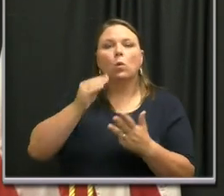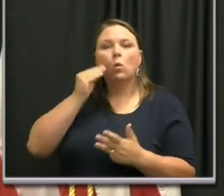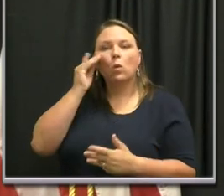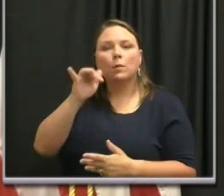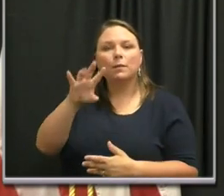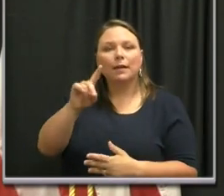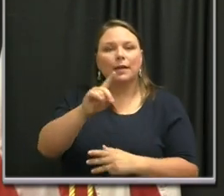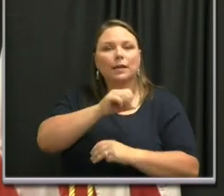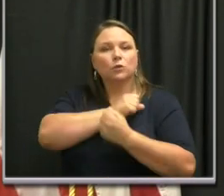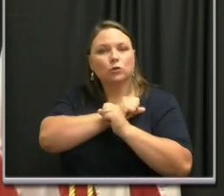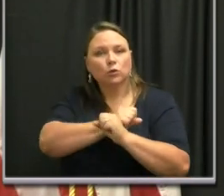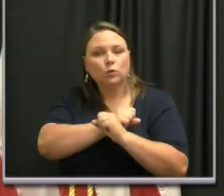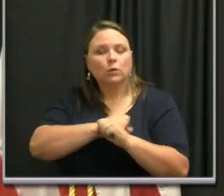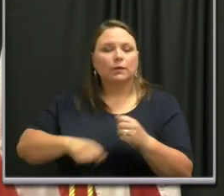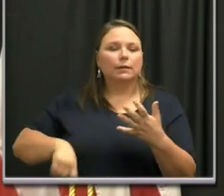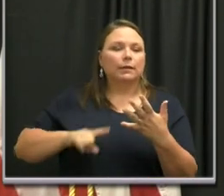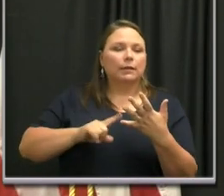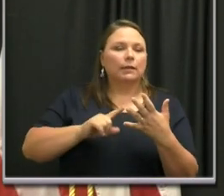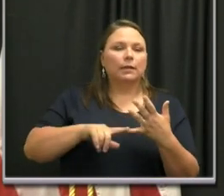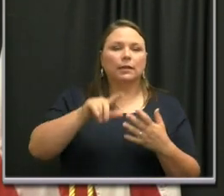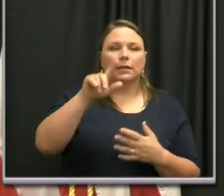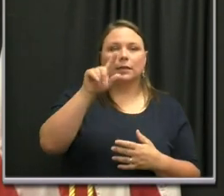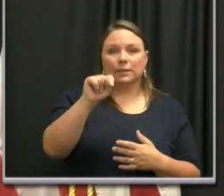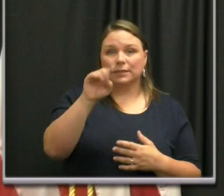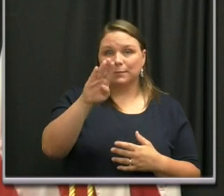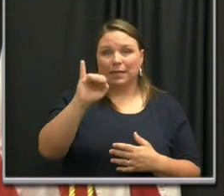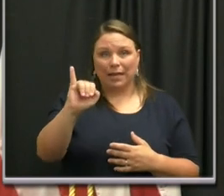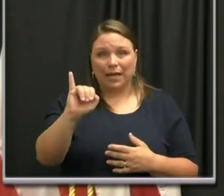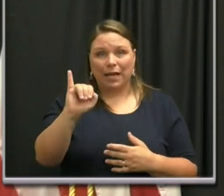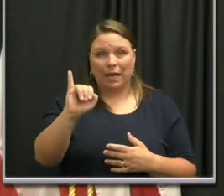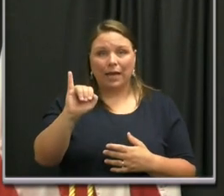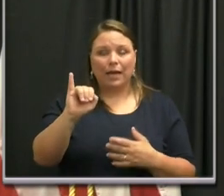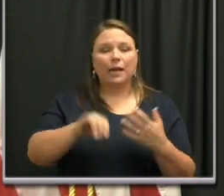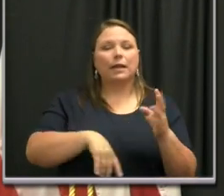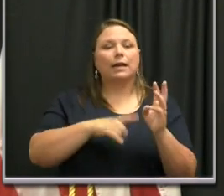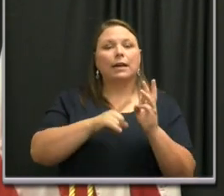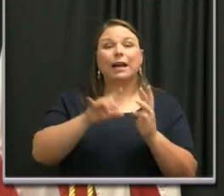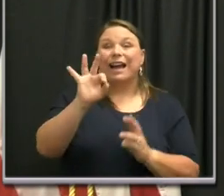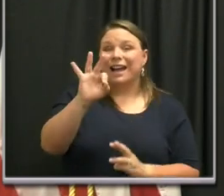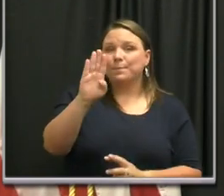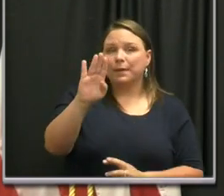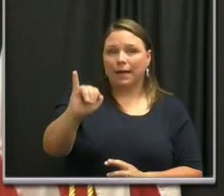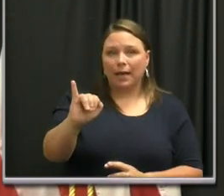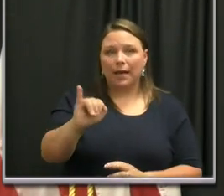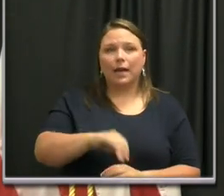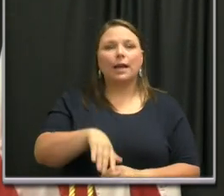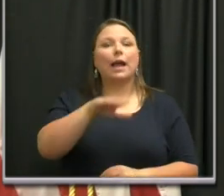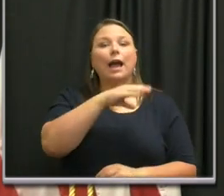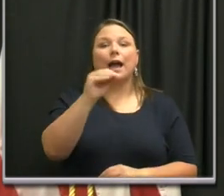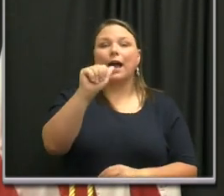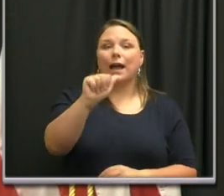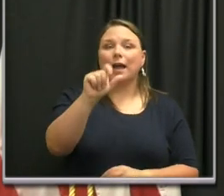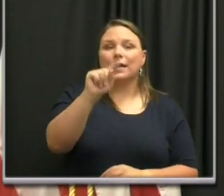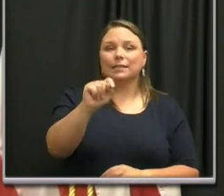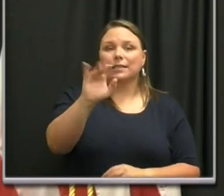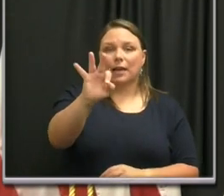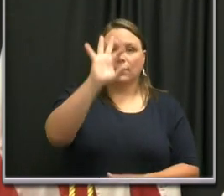Security, the TBI, as I mentioned, FBI, and the ATF.